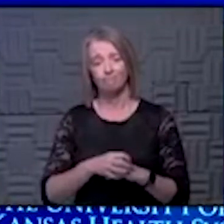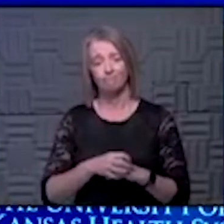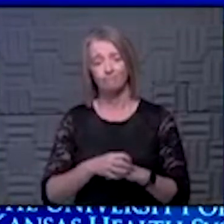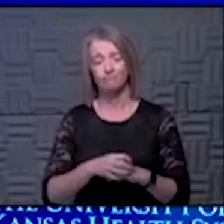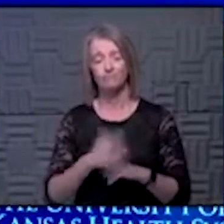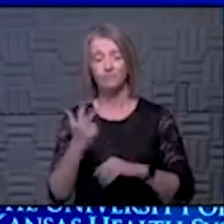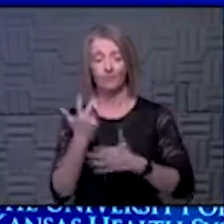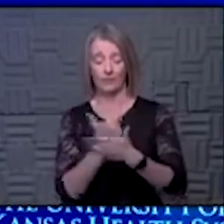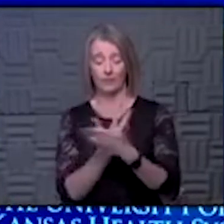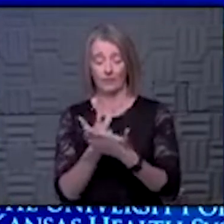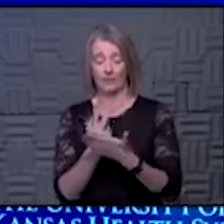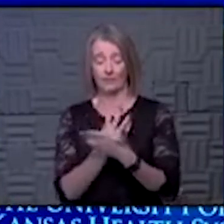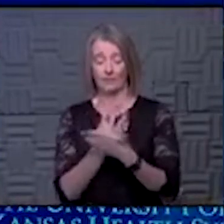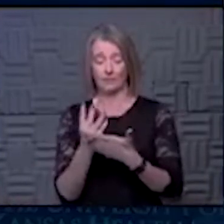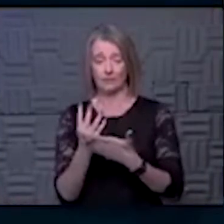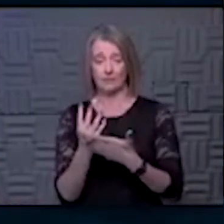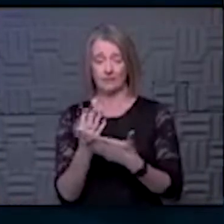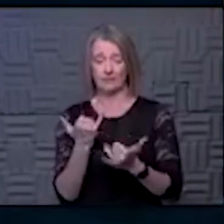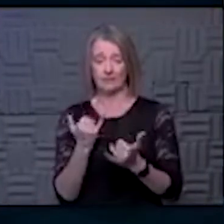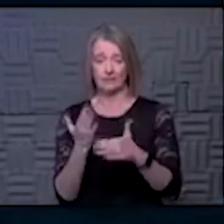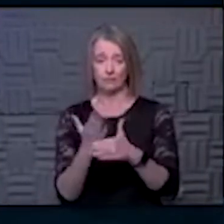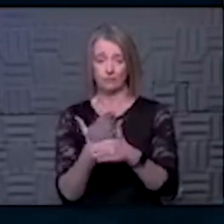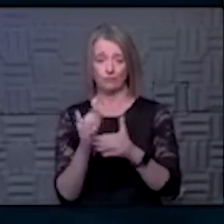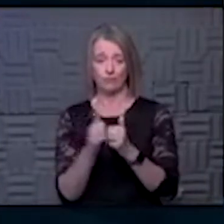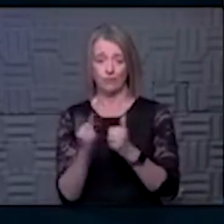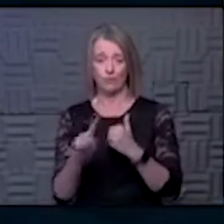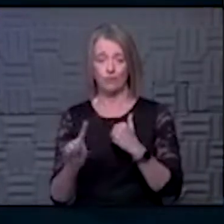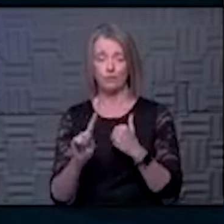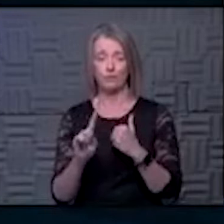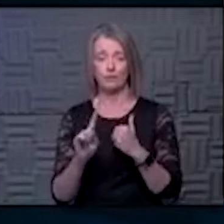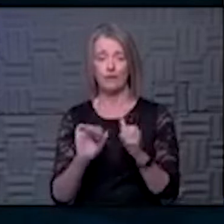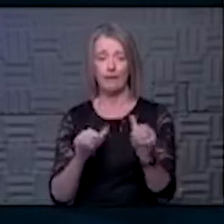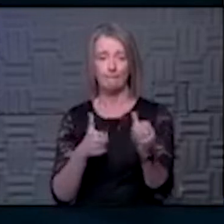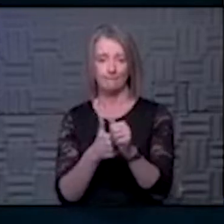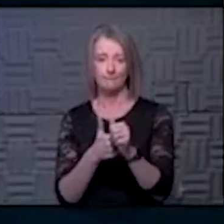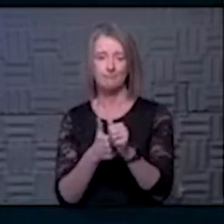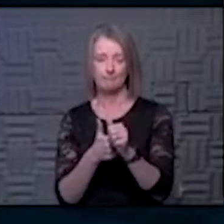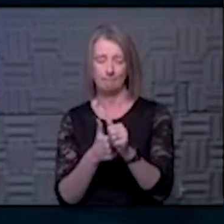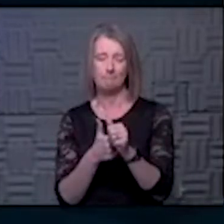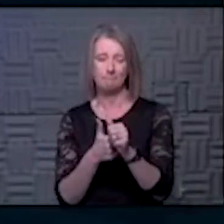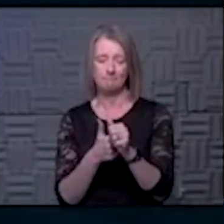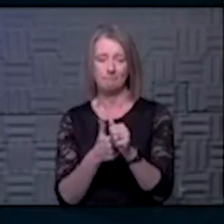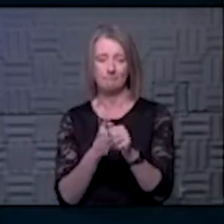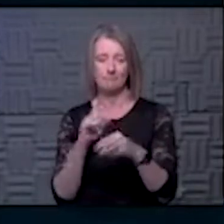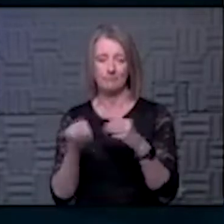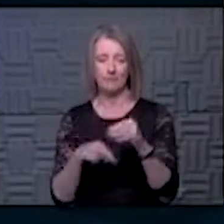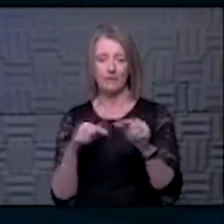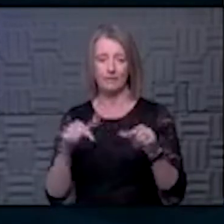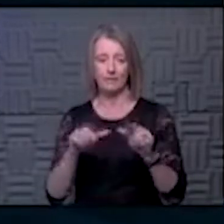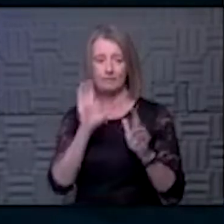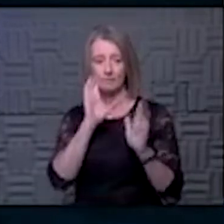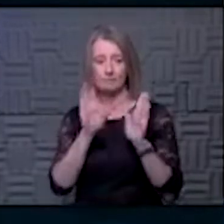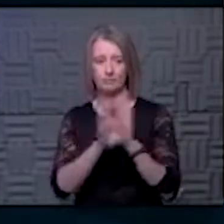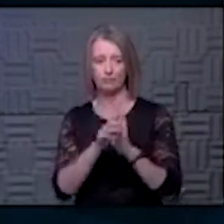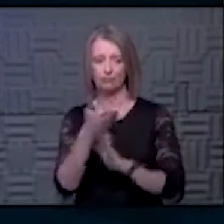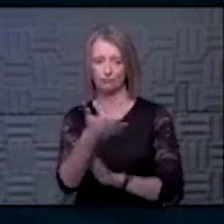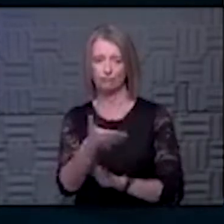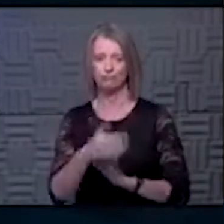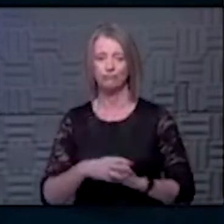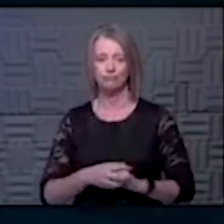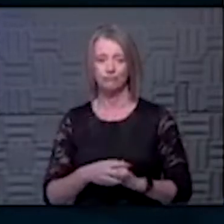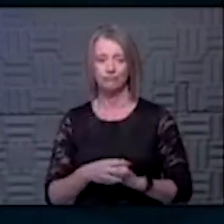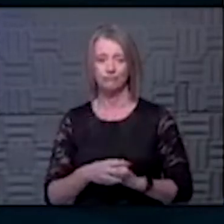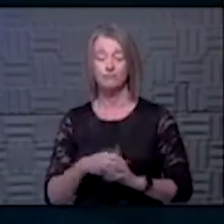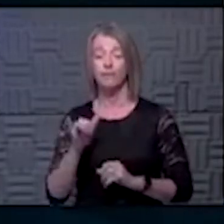For 3 or 4 weeks now, I have shared with you an updated version of this picture. This